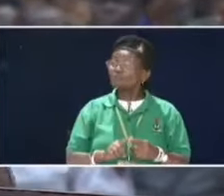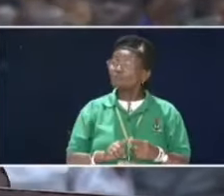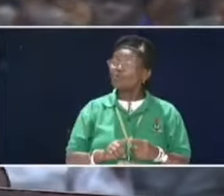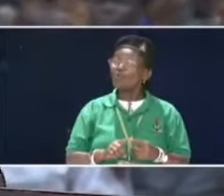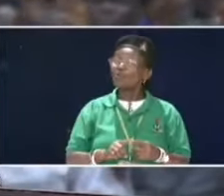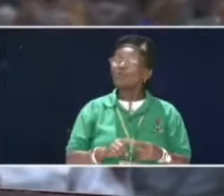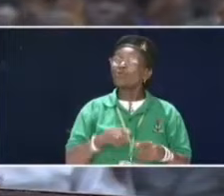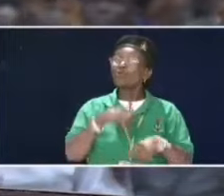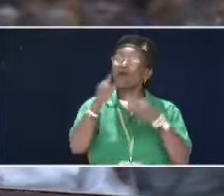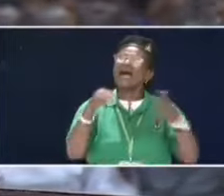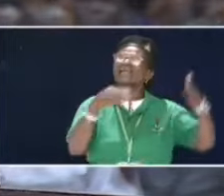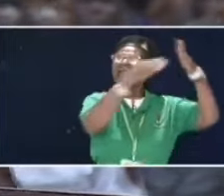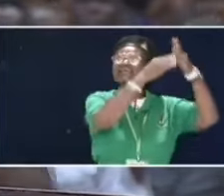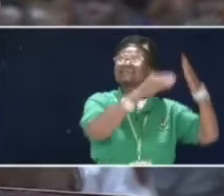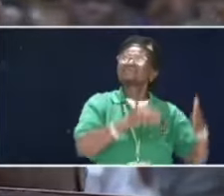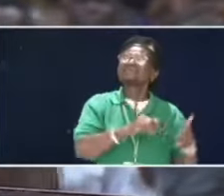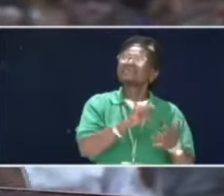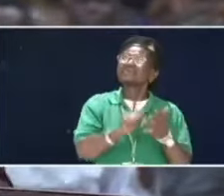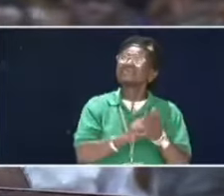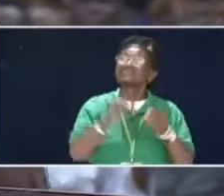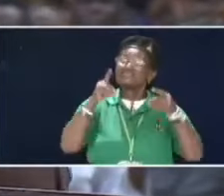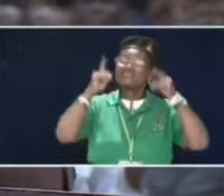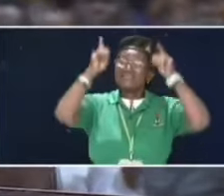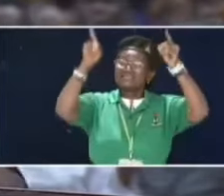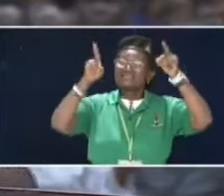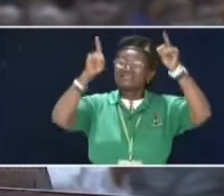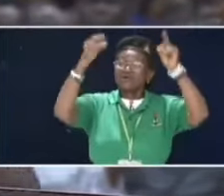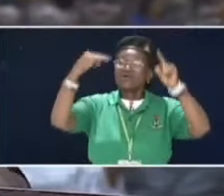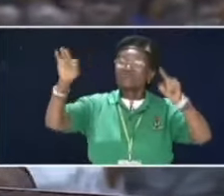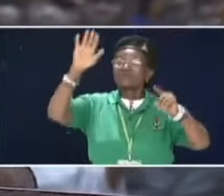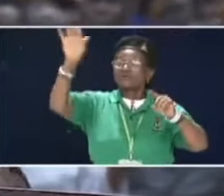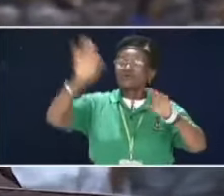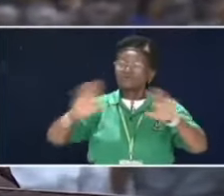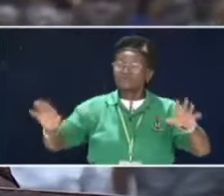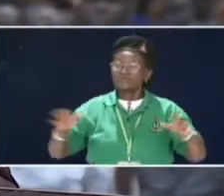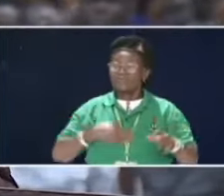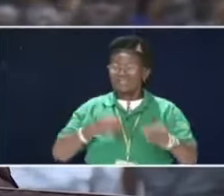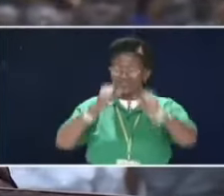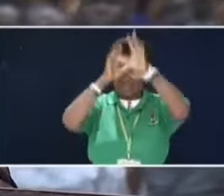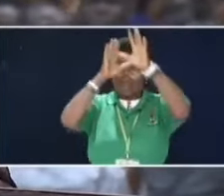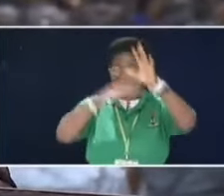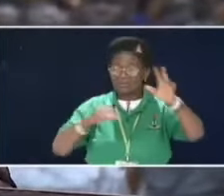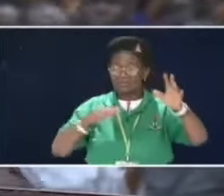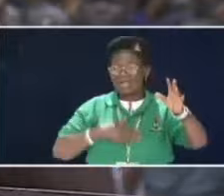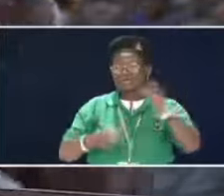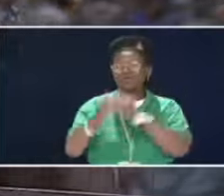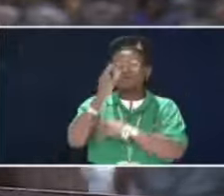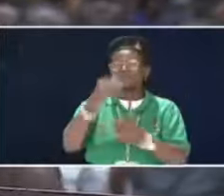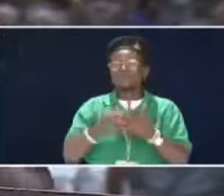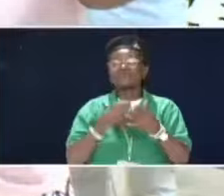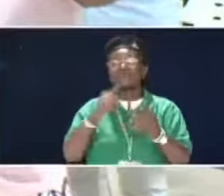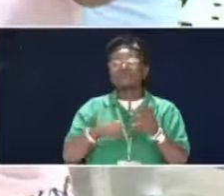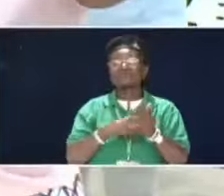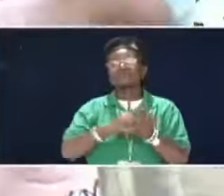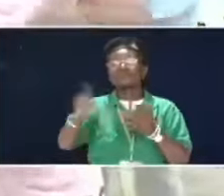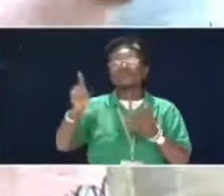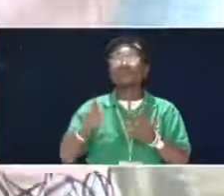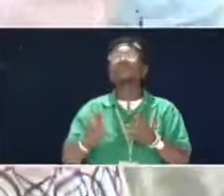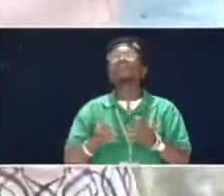Father, my God, before this week runs out, destroy them all.